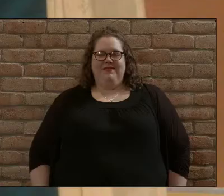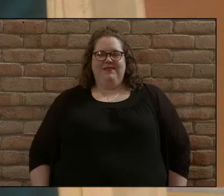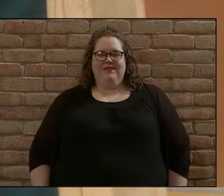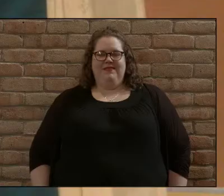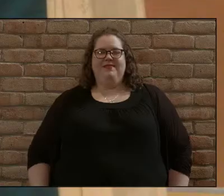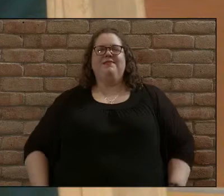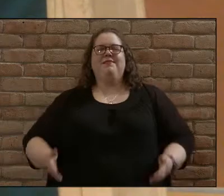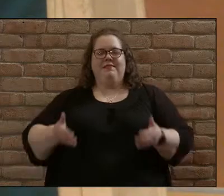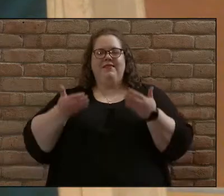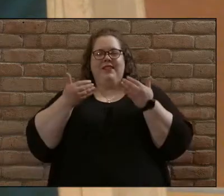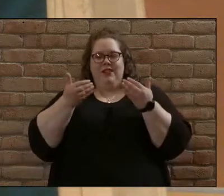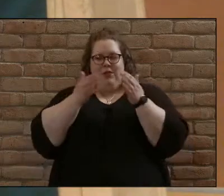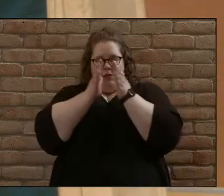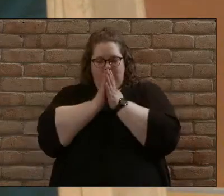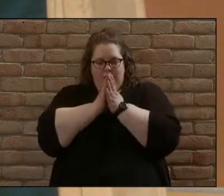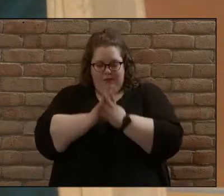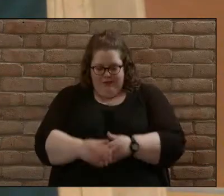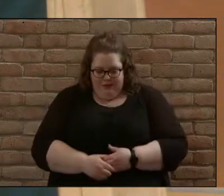Let us pray.